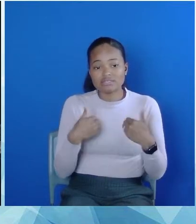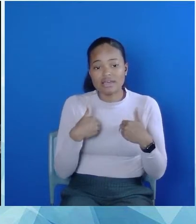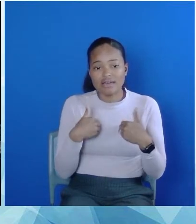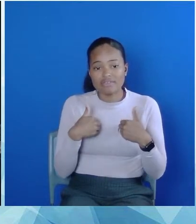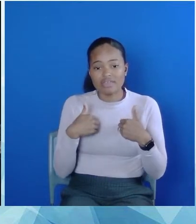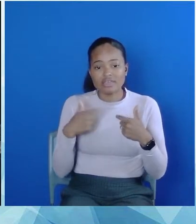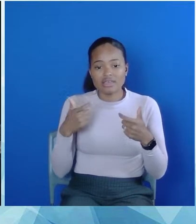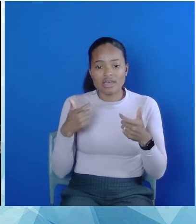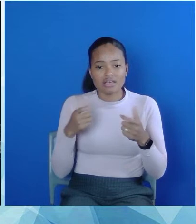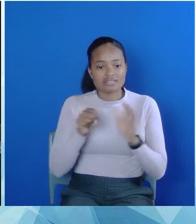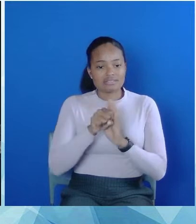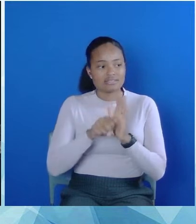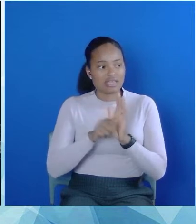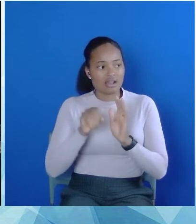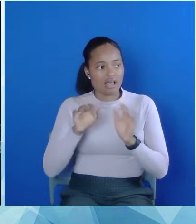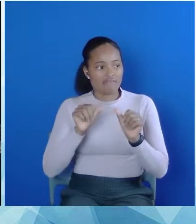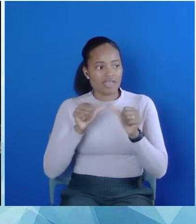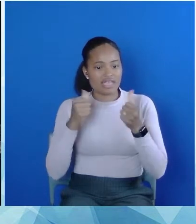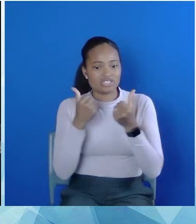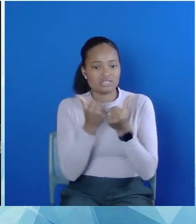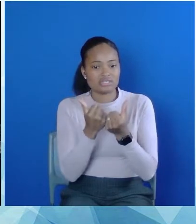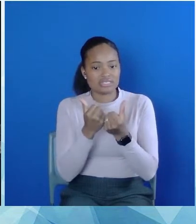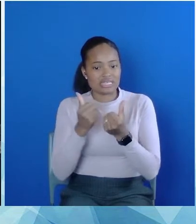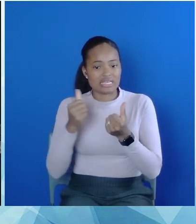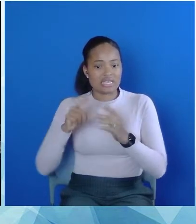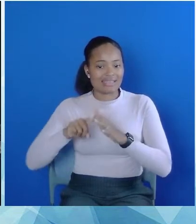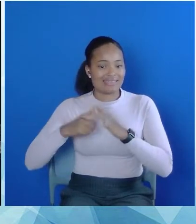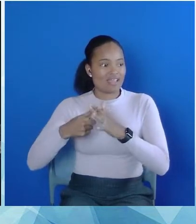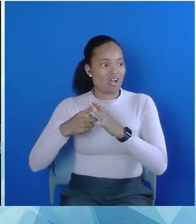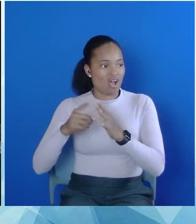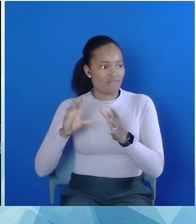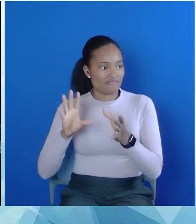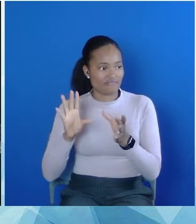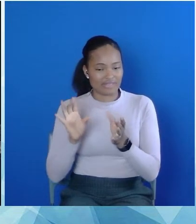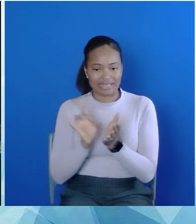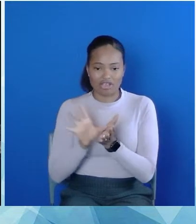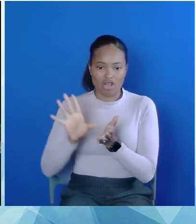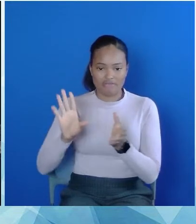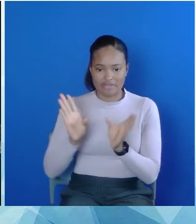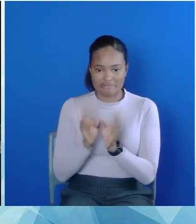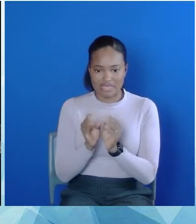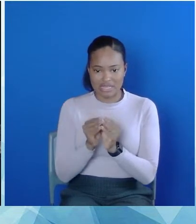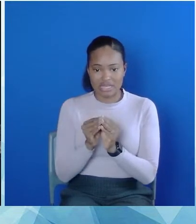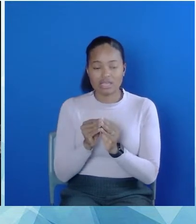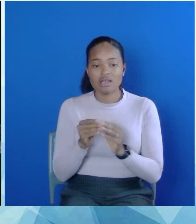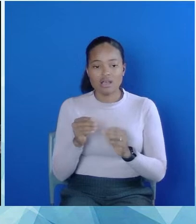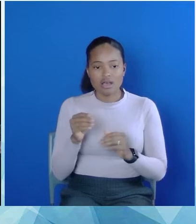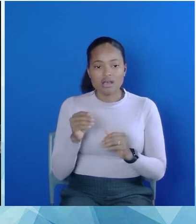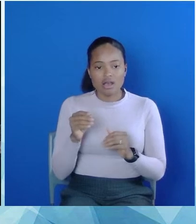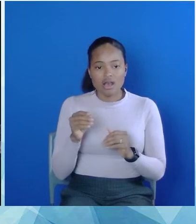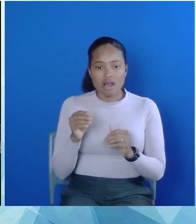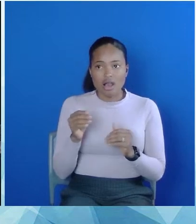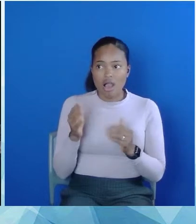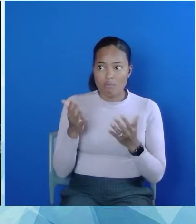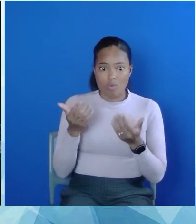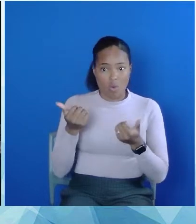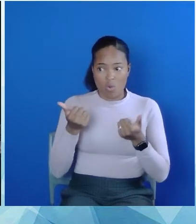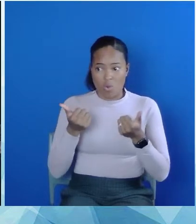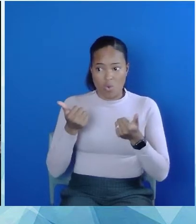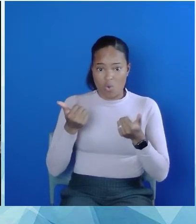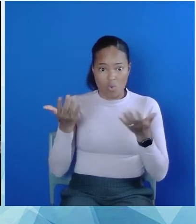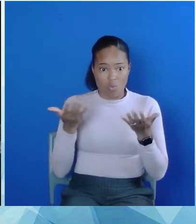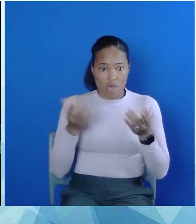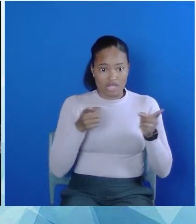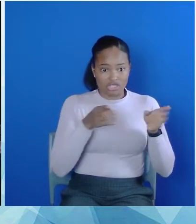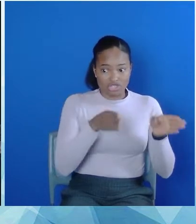statewide meeting that focuses our direction, our purpose of where we're going with this agency, where we're going with